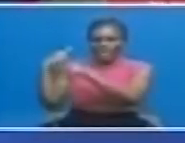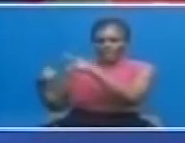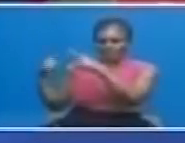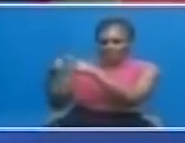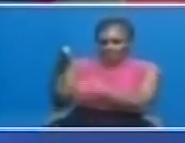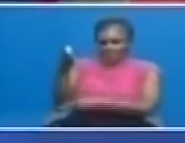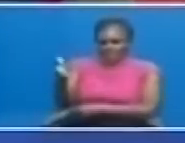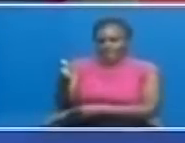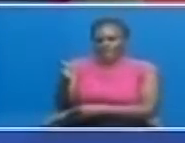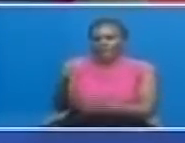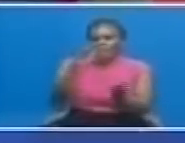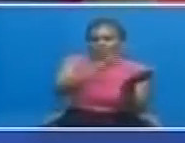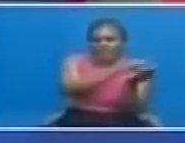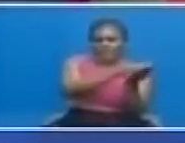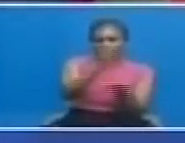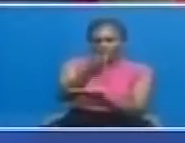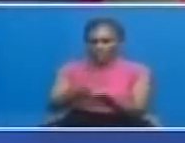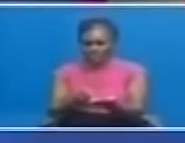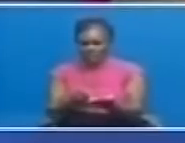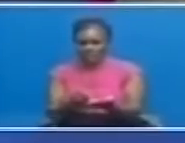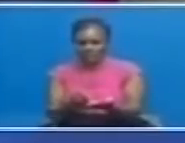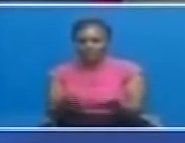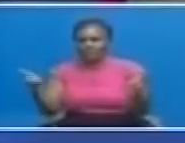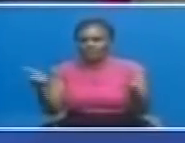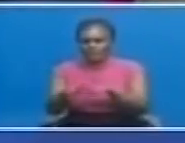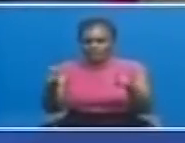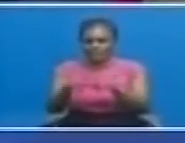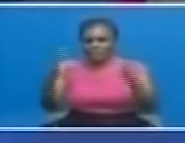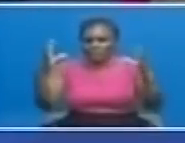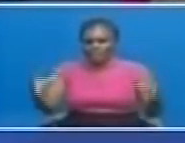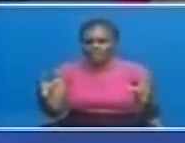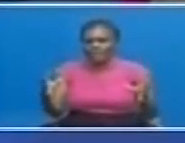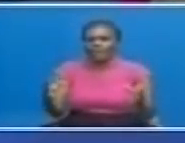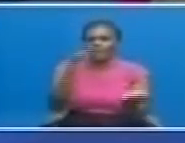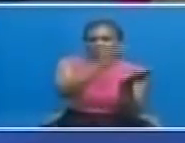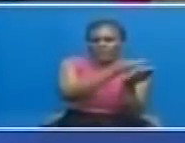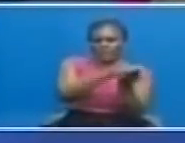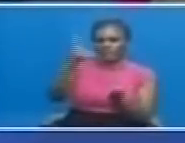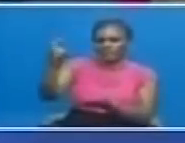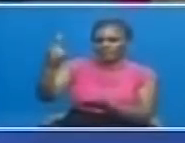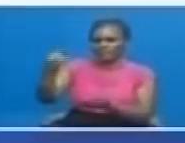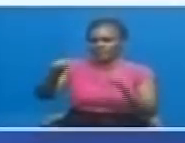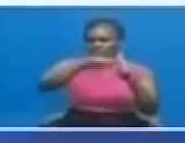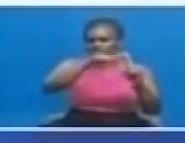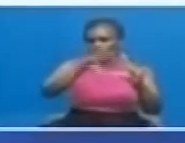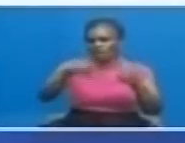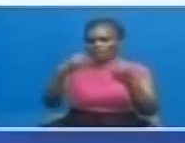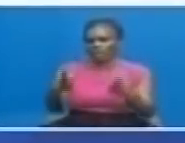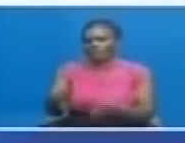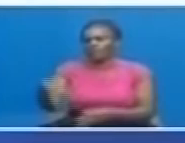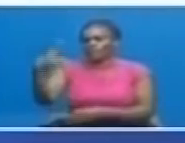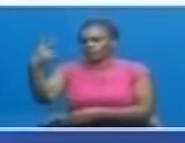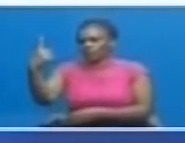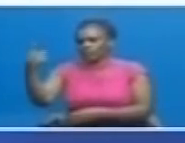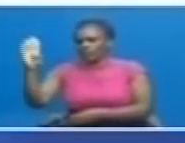in DRC's banking sector. ProCredit is the seventh largest bank by assets in DRC, with total assets exceeding 21